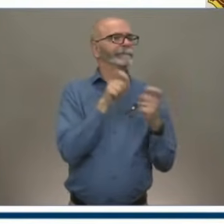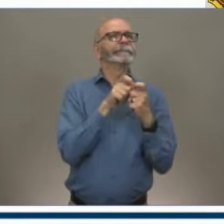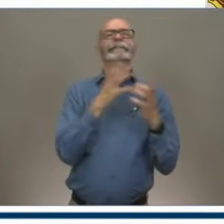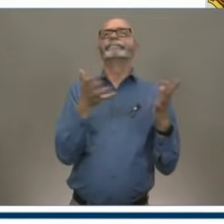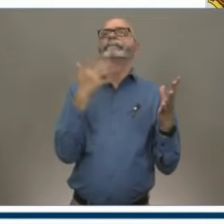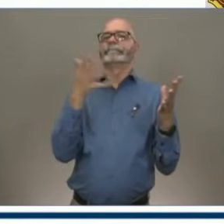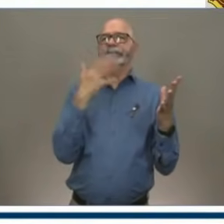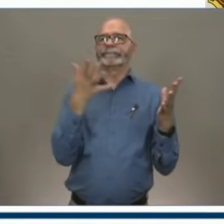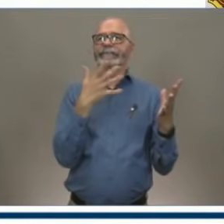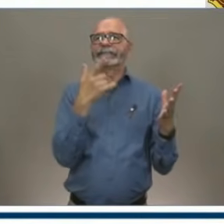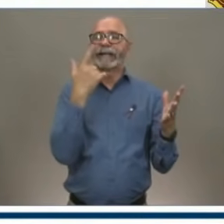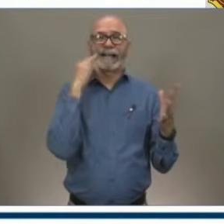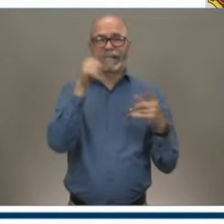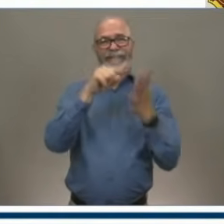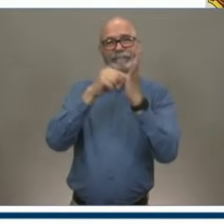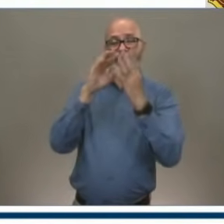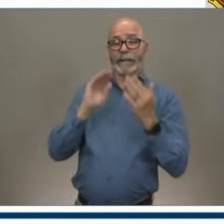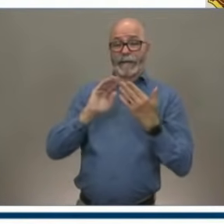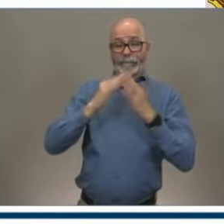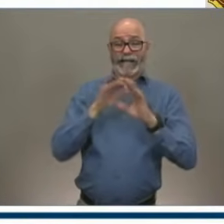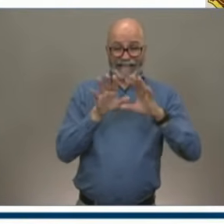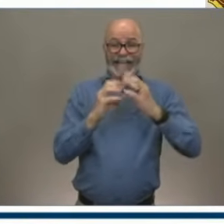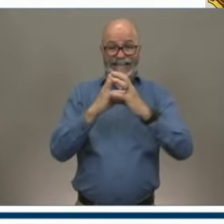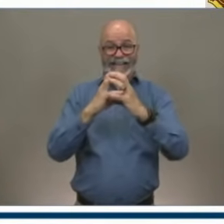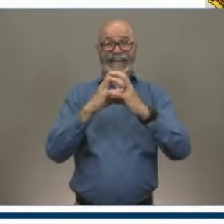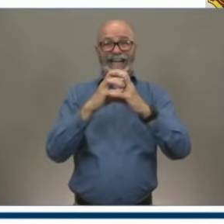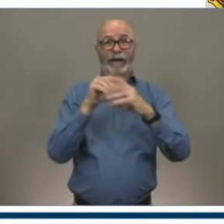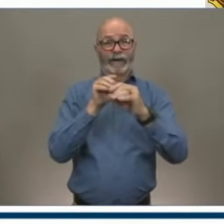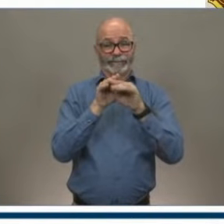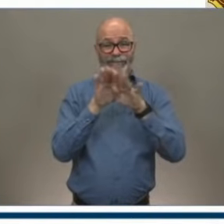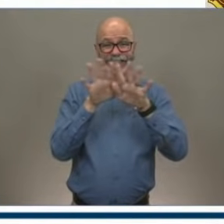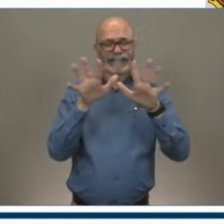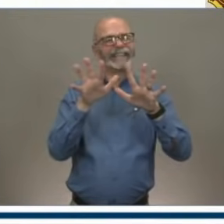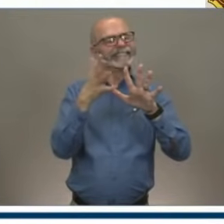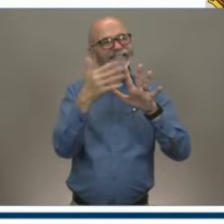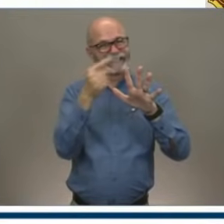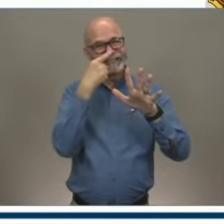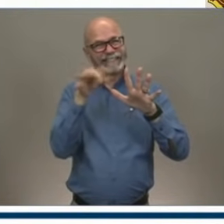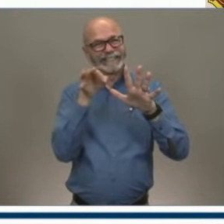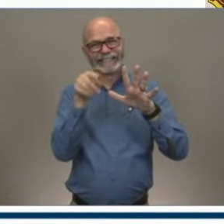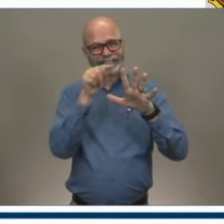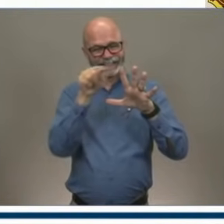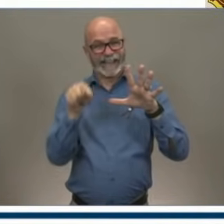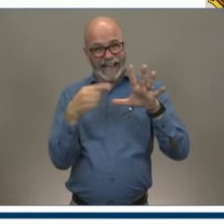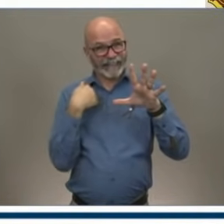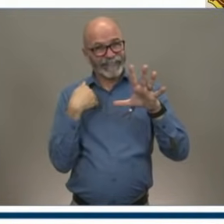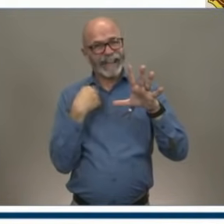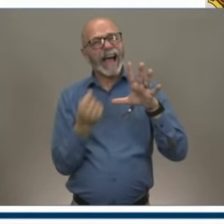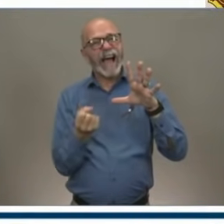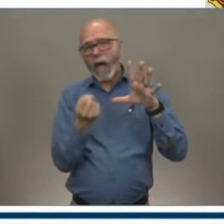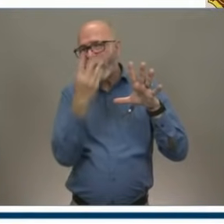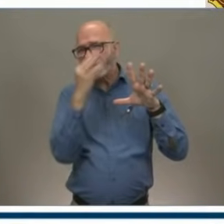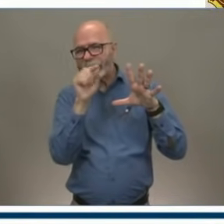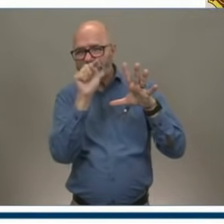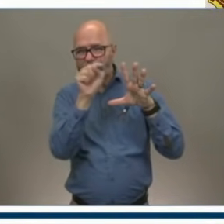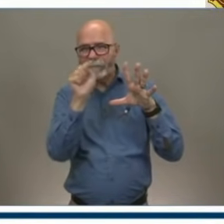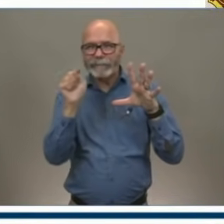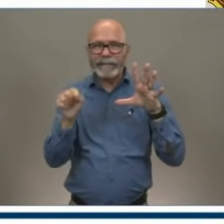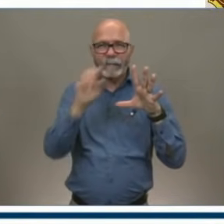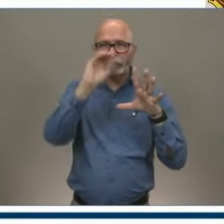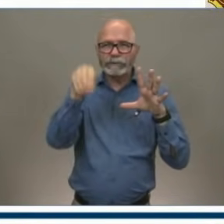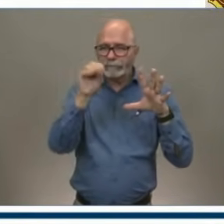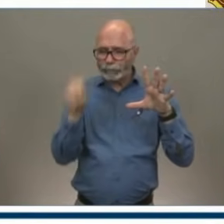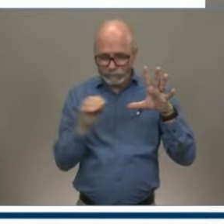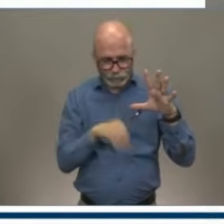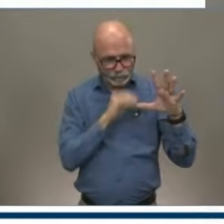spread through community spread that you can't clearly define. Do we know the proportions of each? Yeah, we do